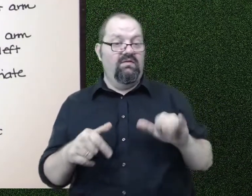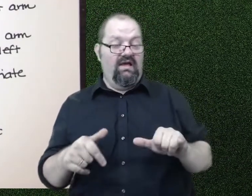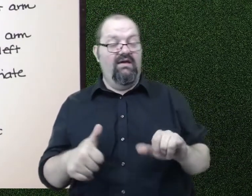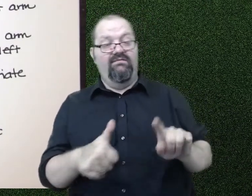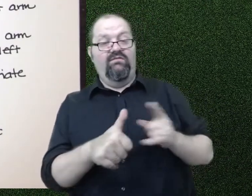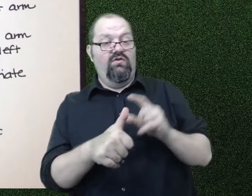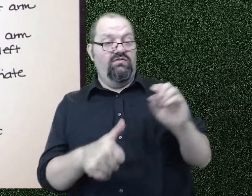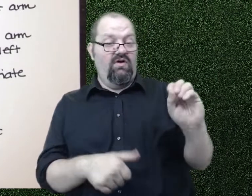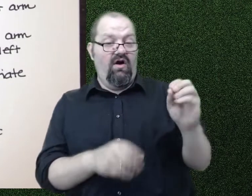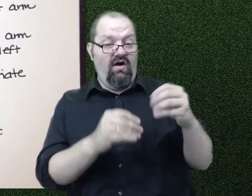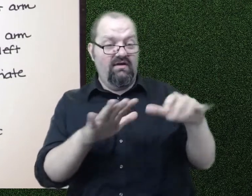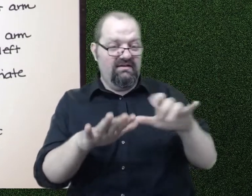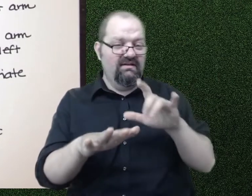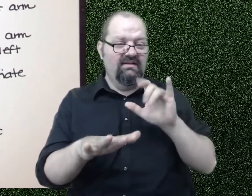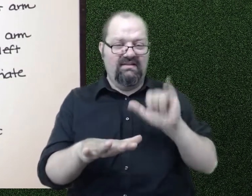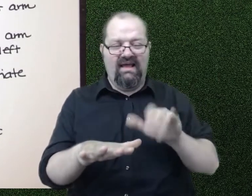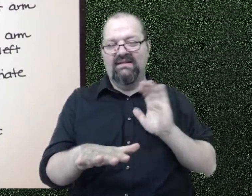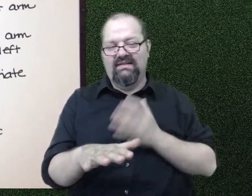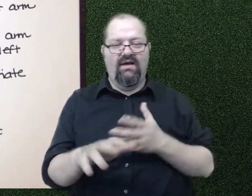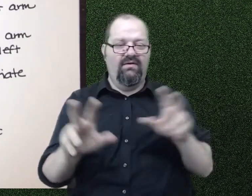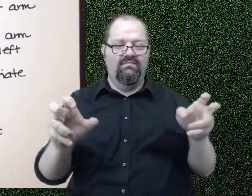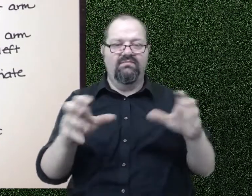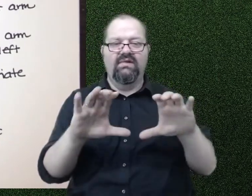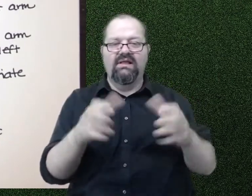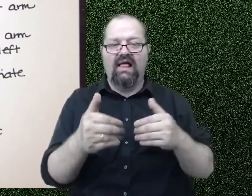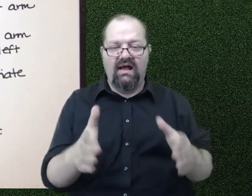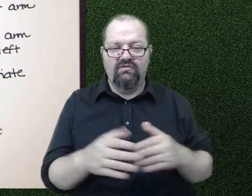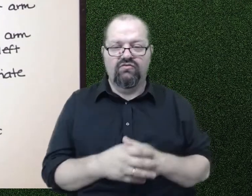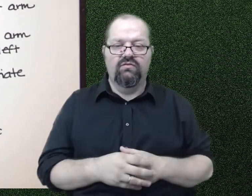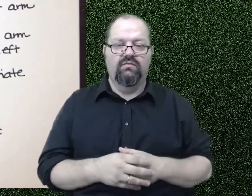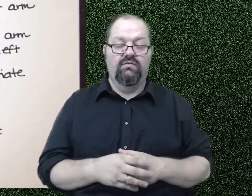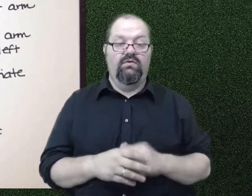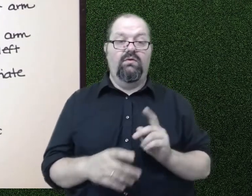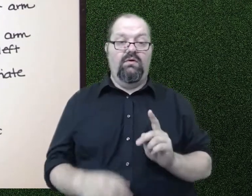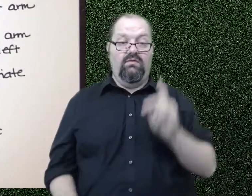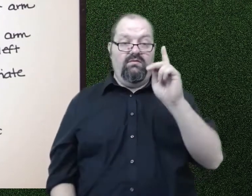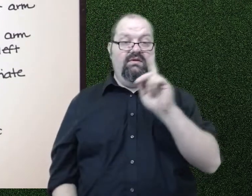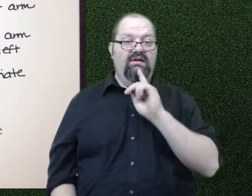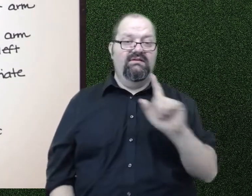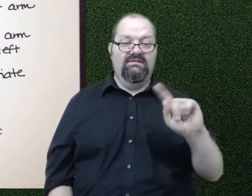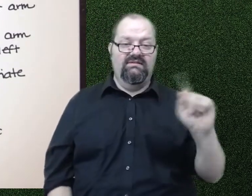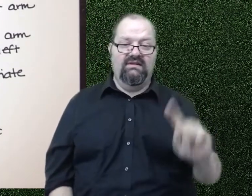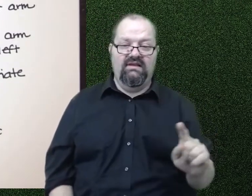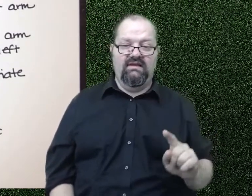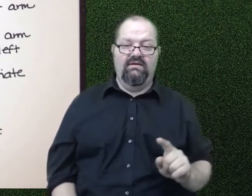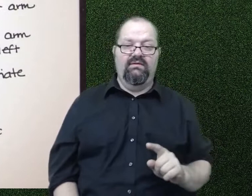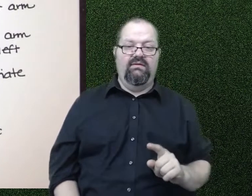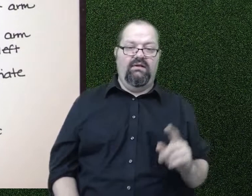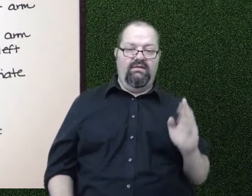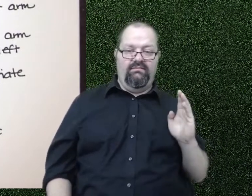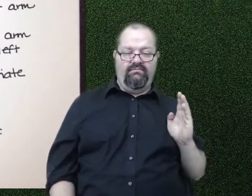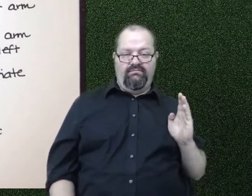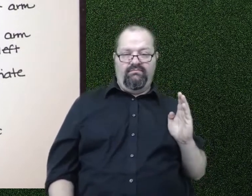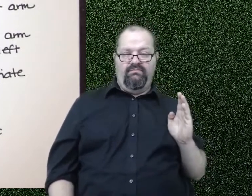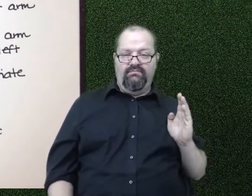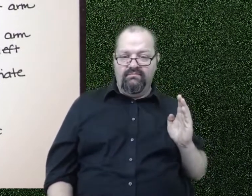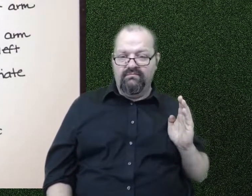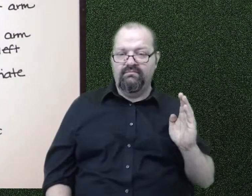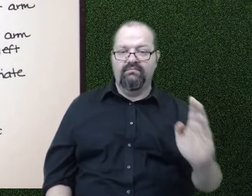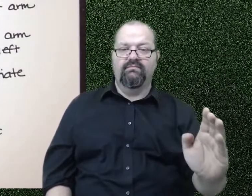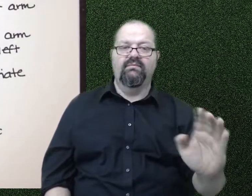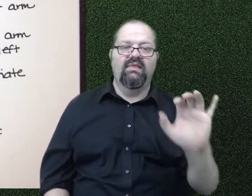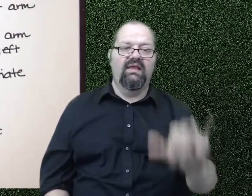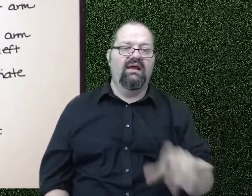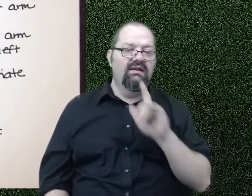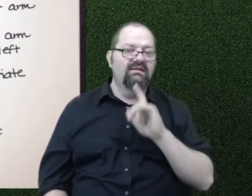Positive z-axis is going up. The x-axis is that that boundary between the wall to my left and the